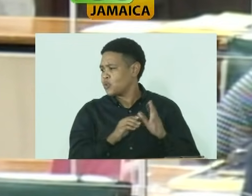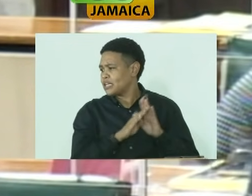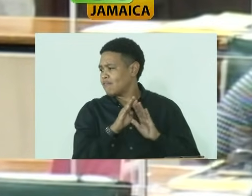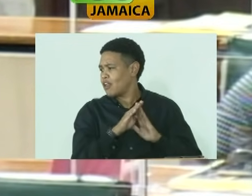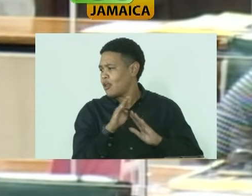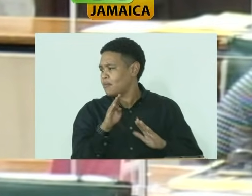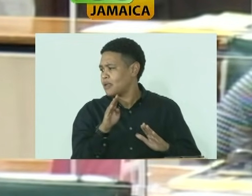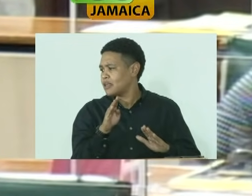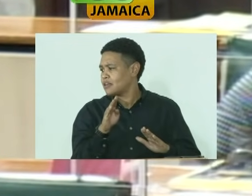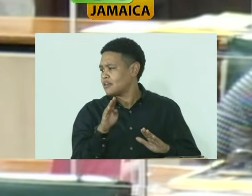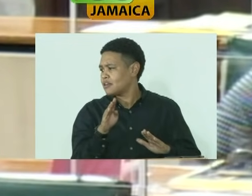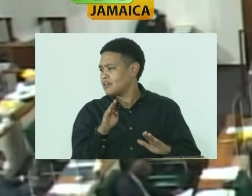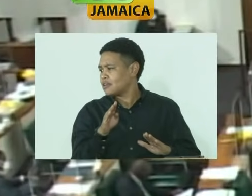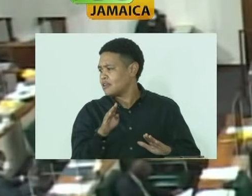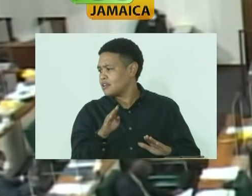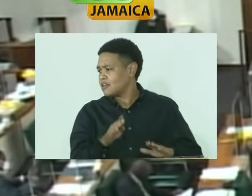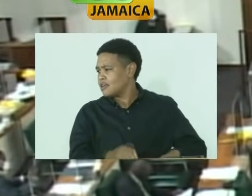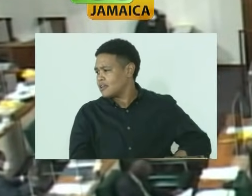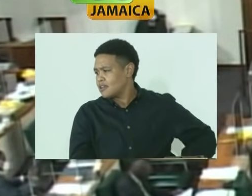that we...